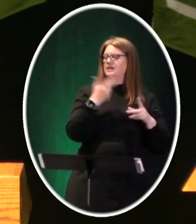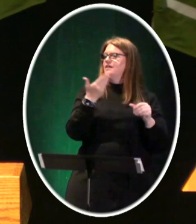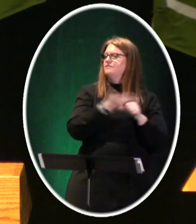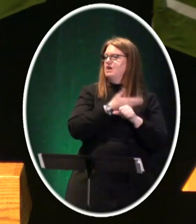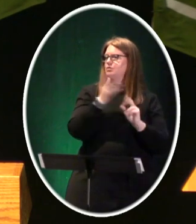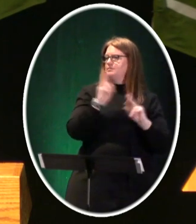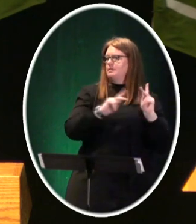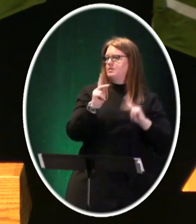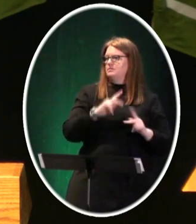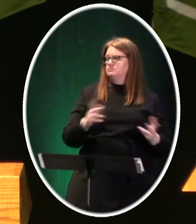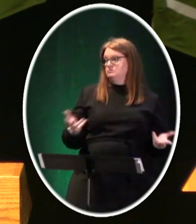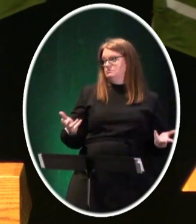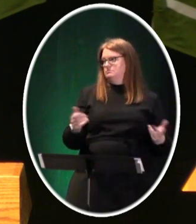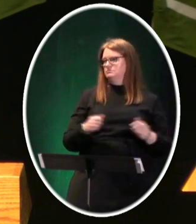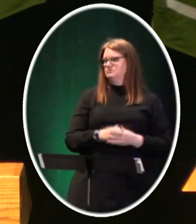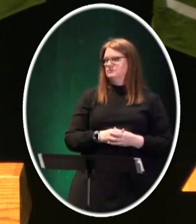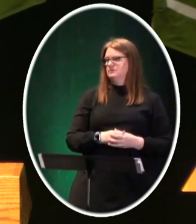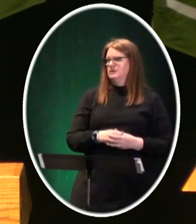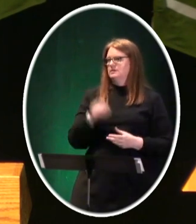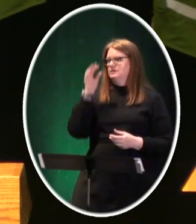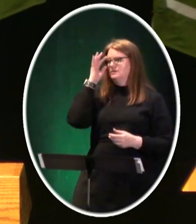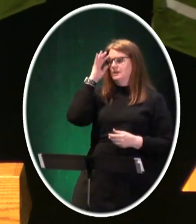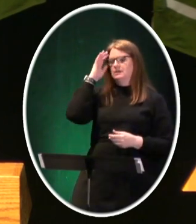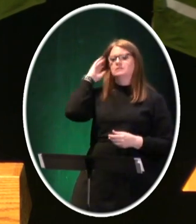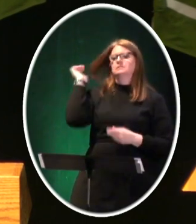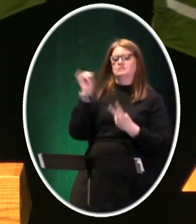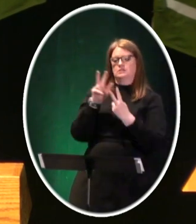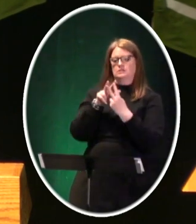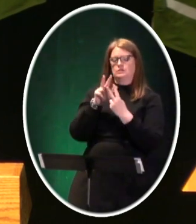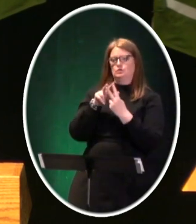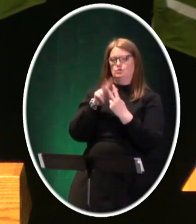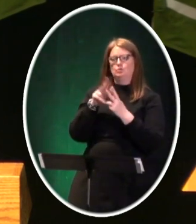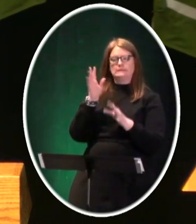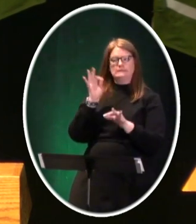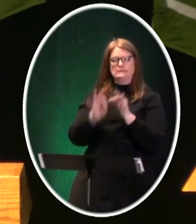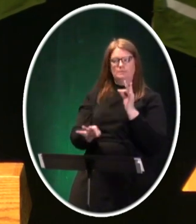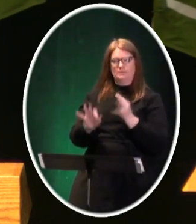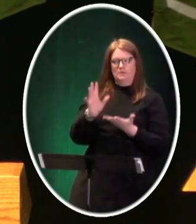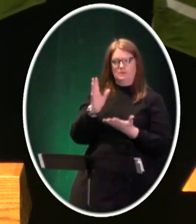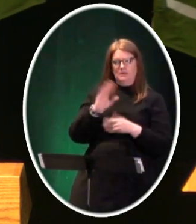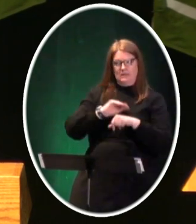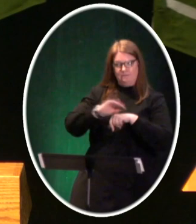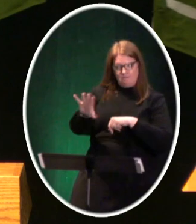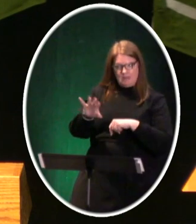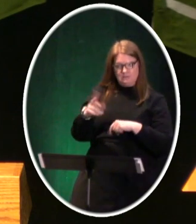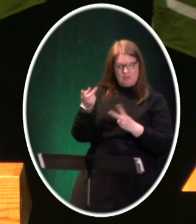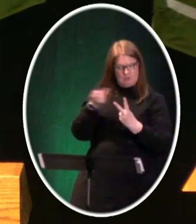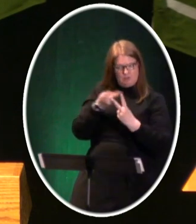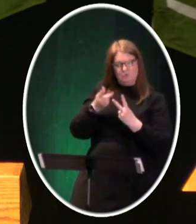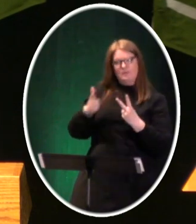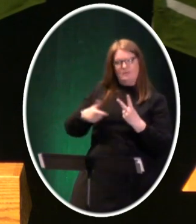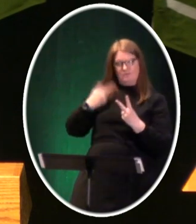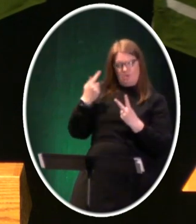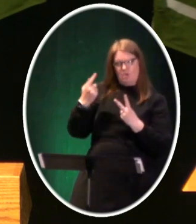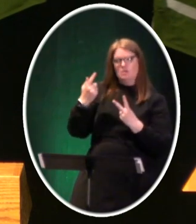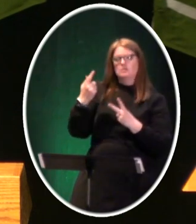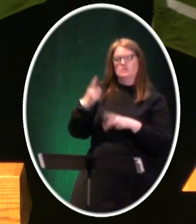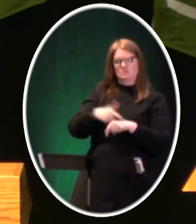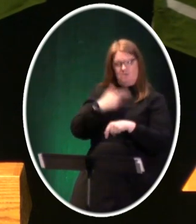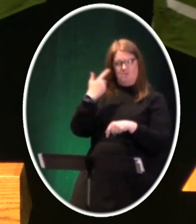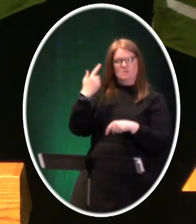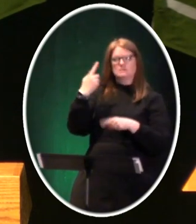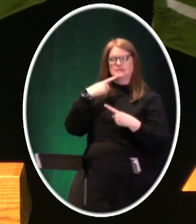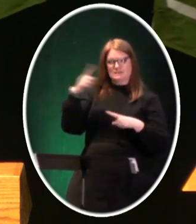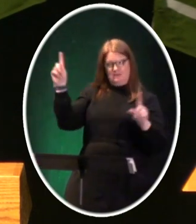people. So I'm leaving with two simple pieces of advice from two American leaders who have lived long and successful lives, reaching the top